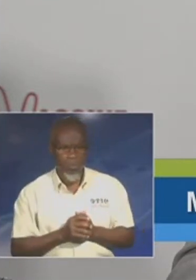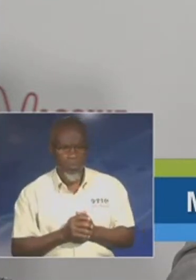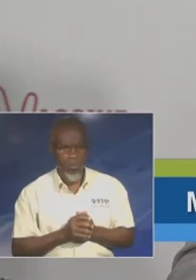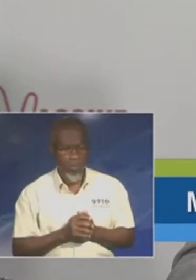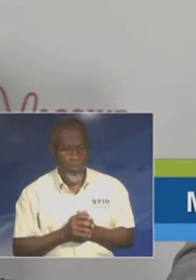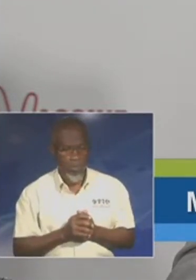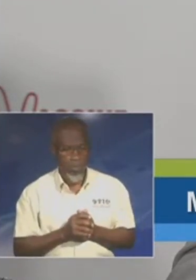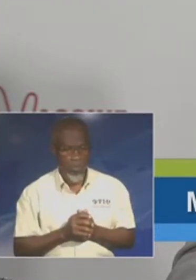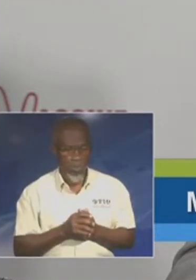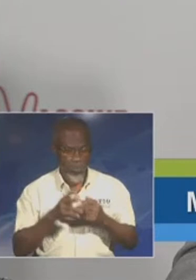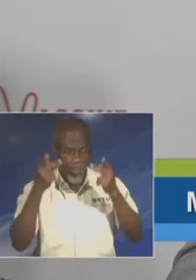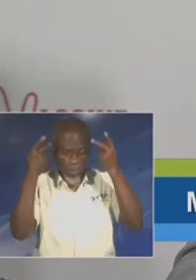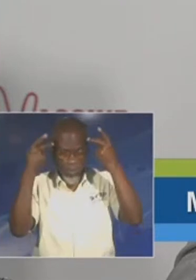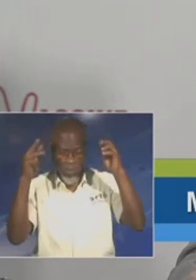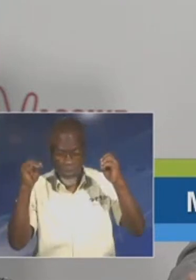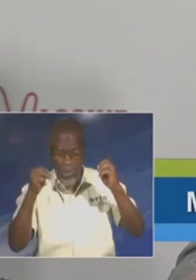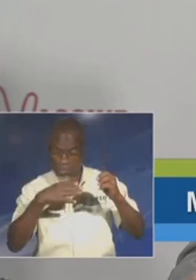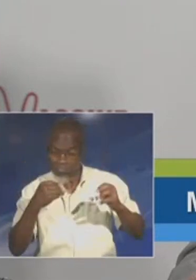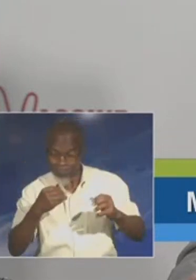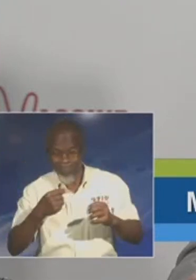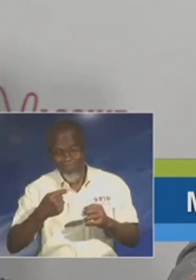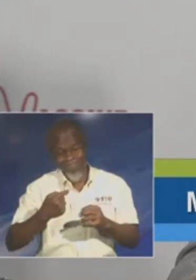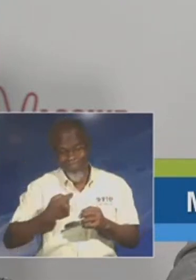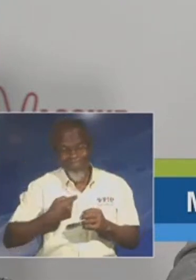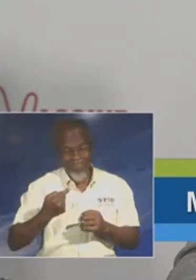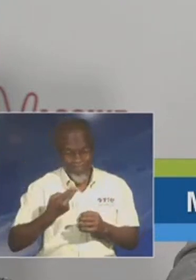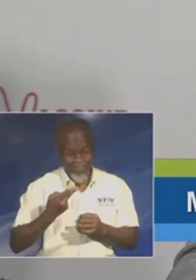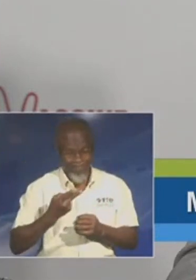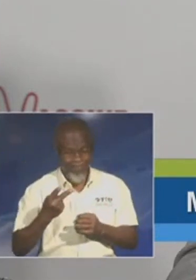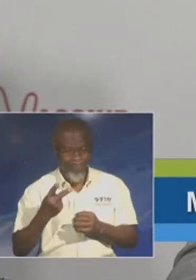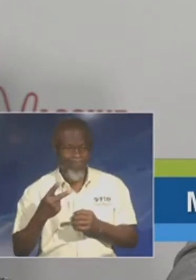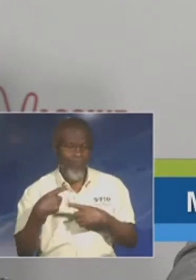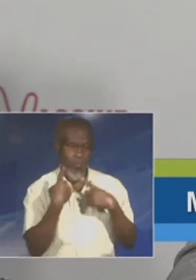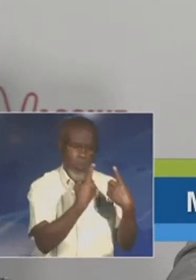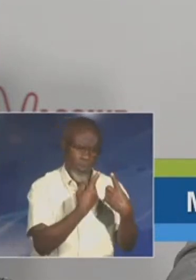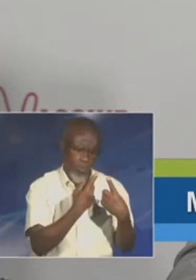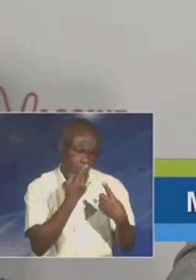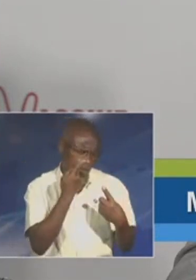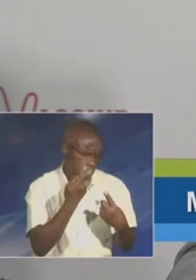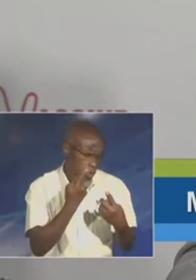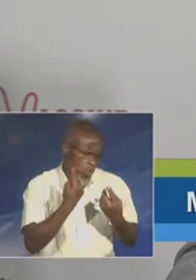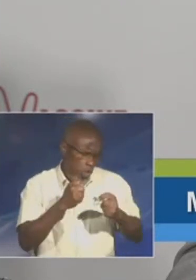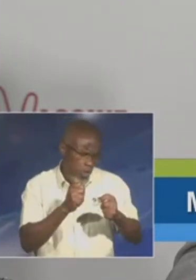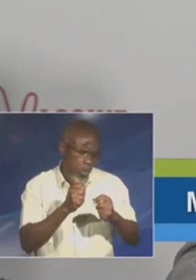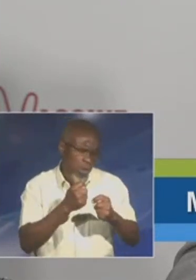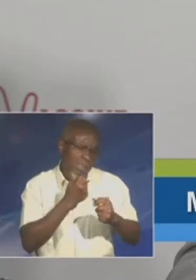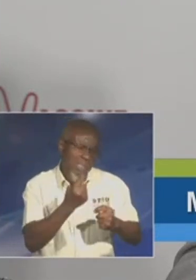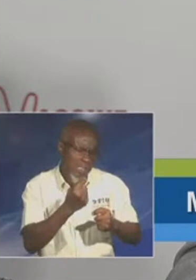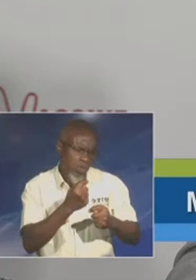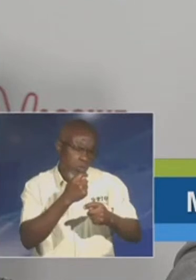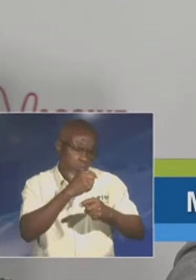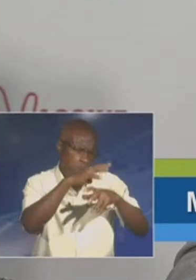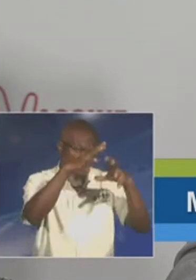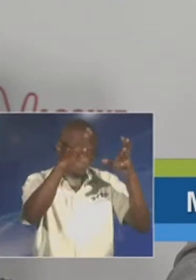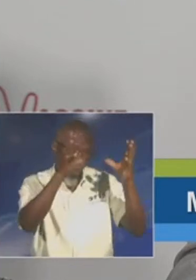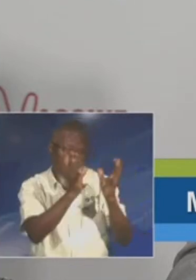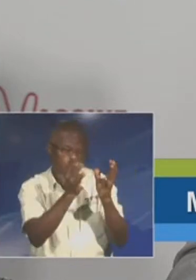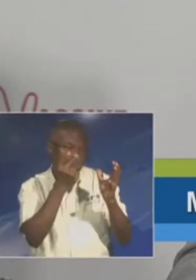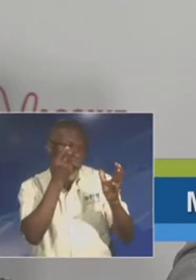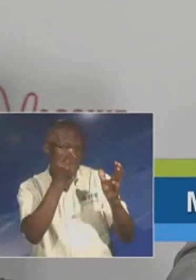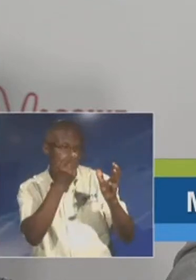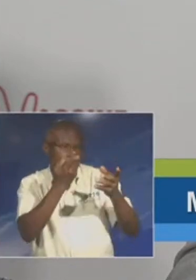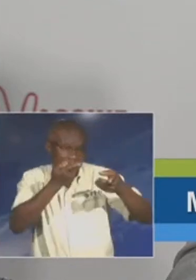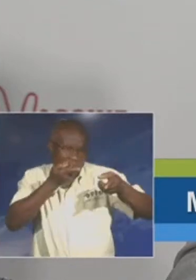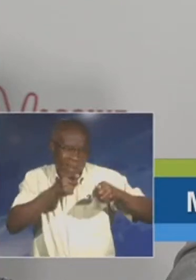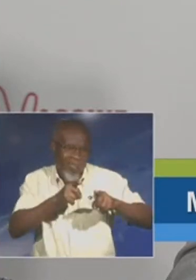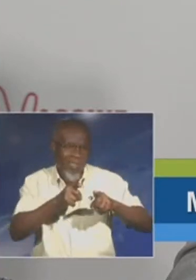the nation a sort of global picture of what was happening with COVID. And at that point in time, there were